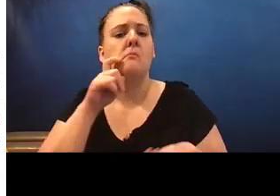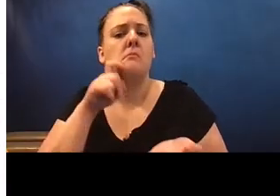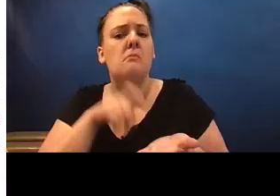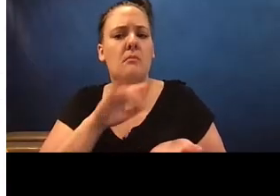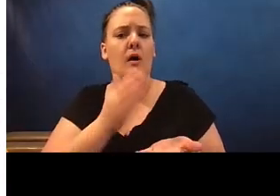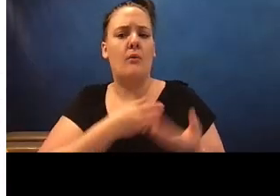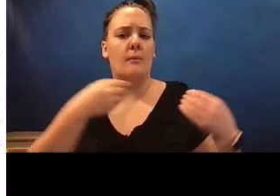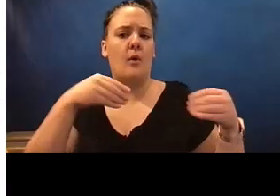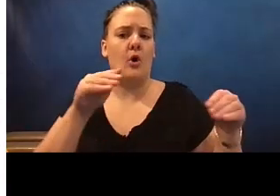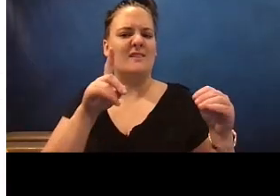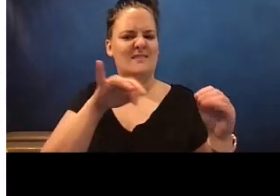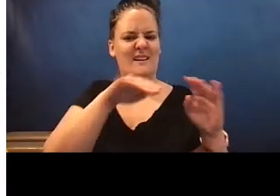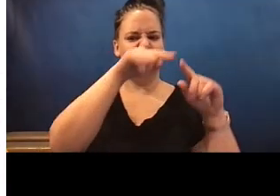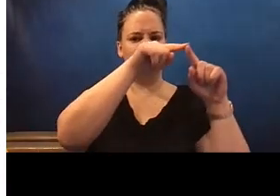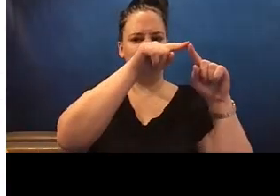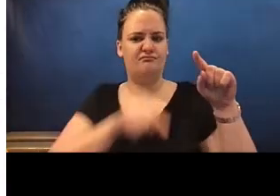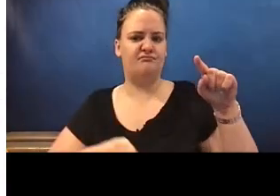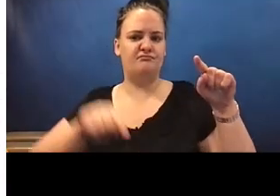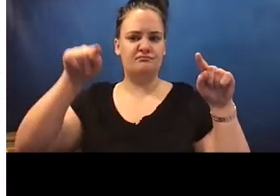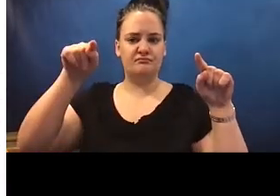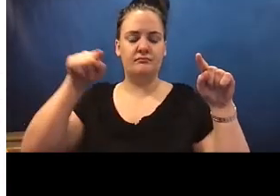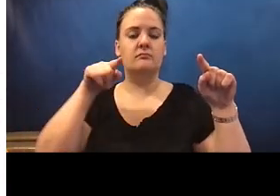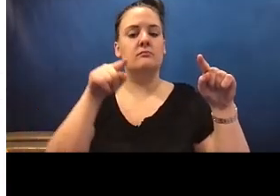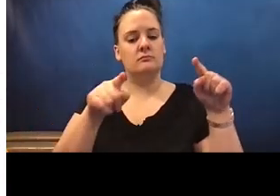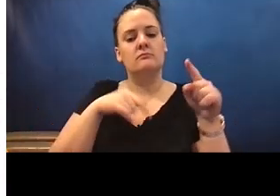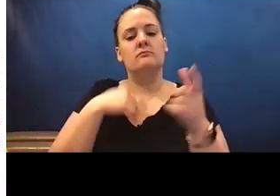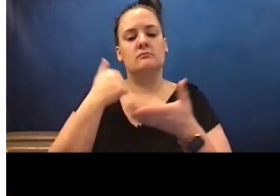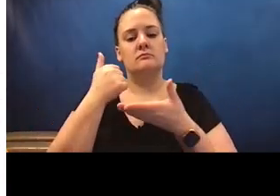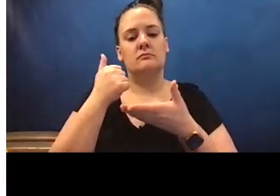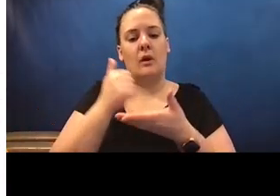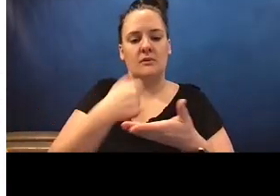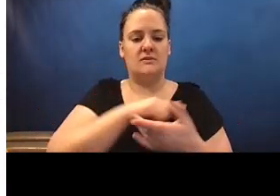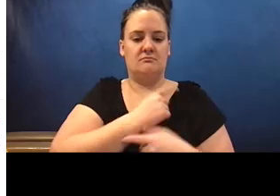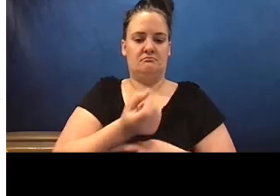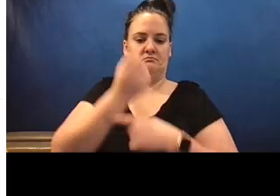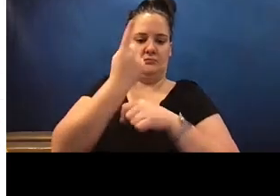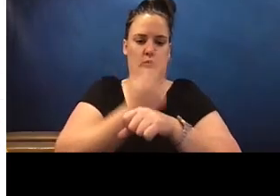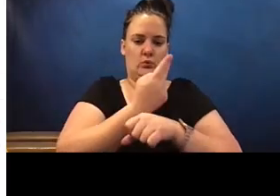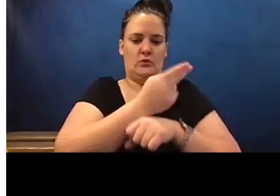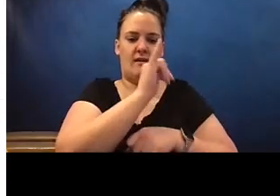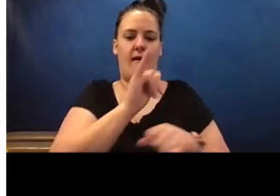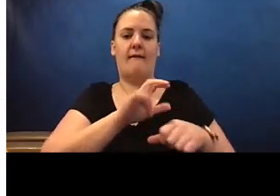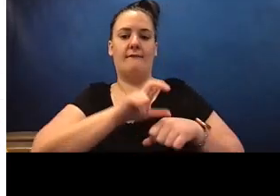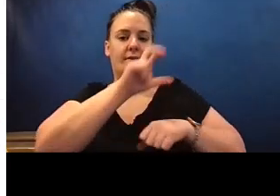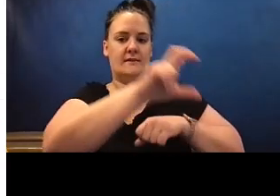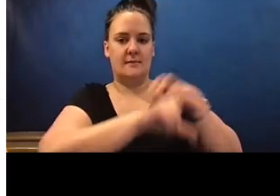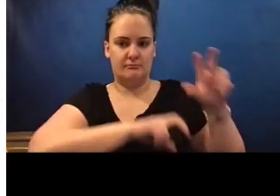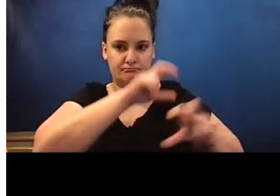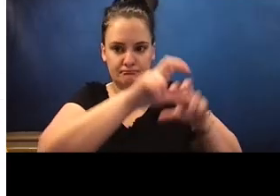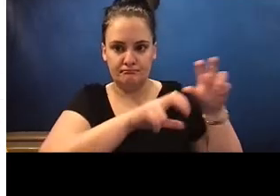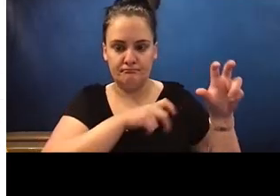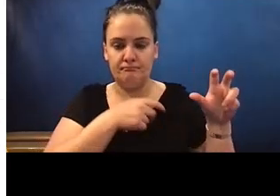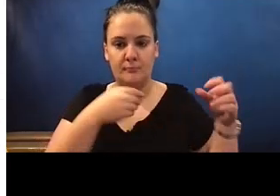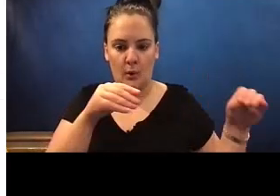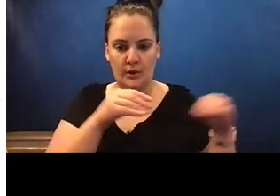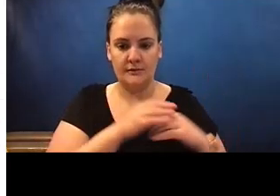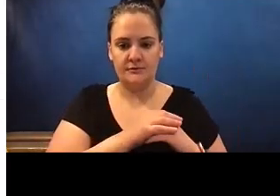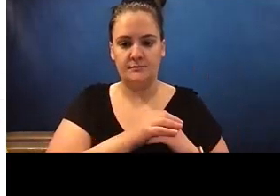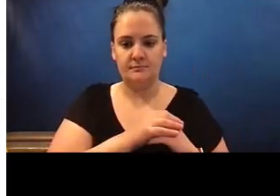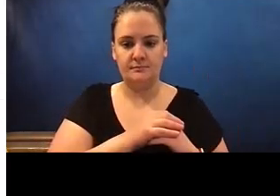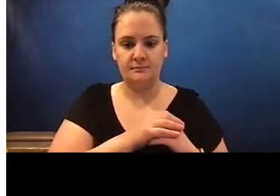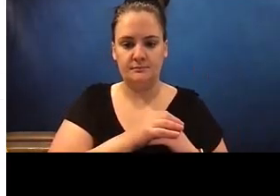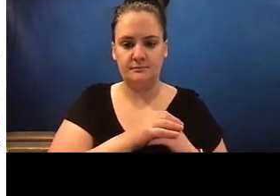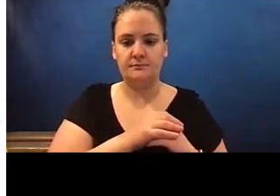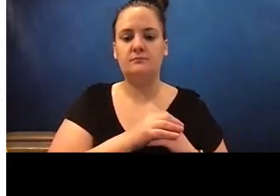which primarily affected hospitals who utilize investment markets. All major systems operating in Colorado are trending towards higher total